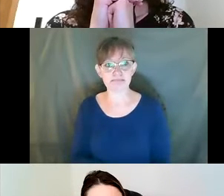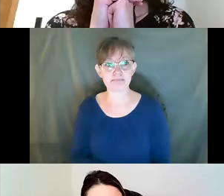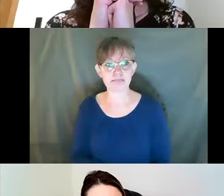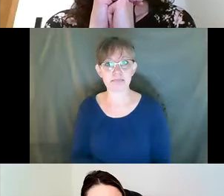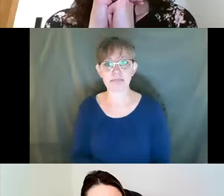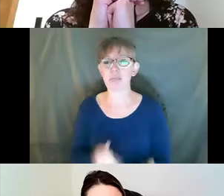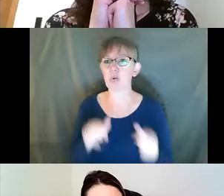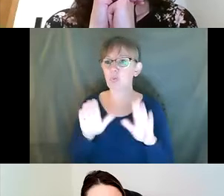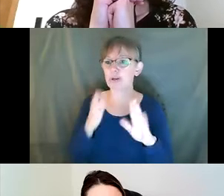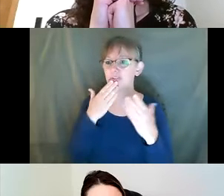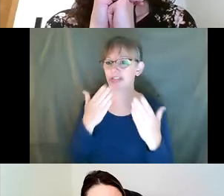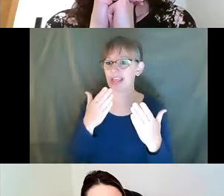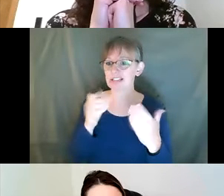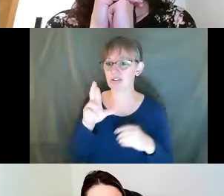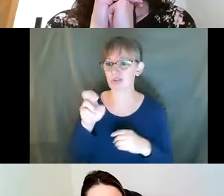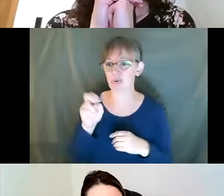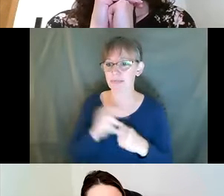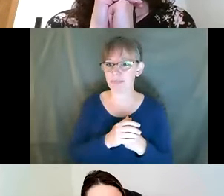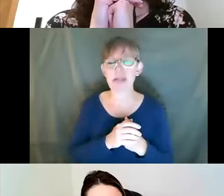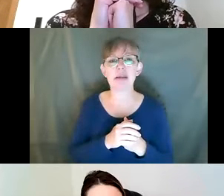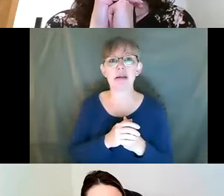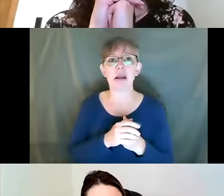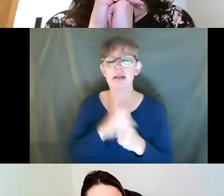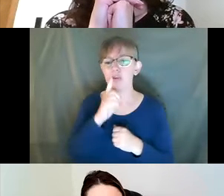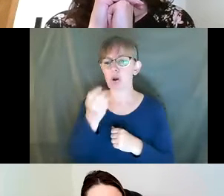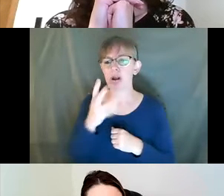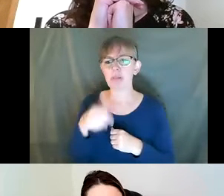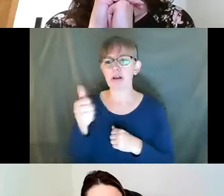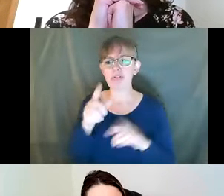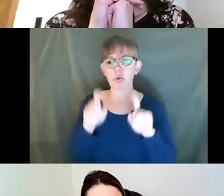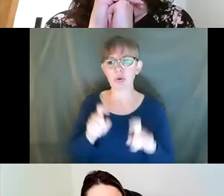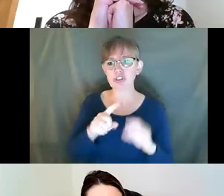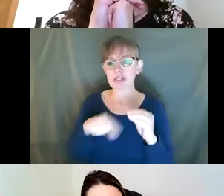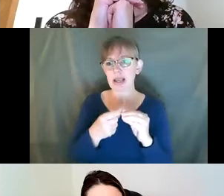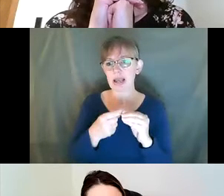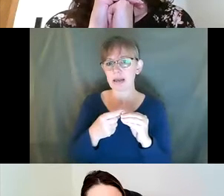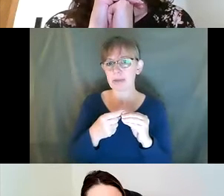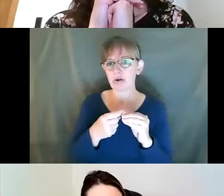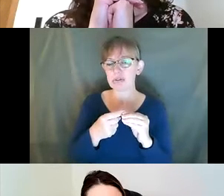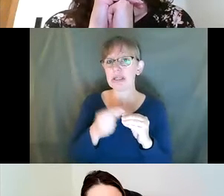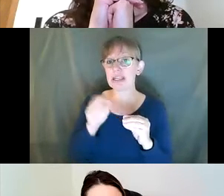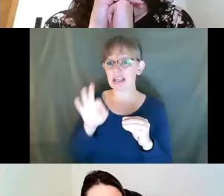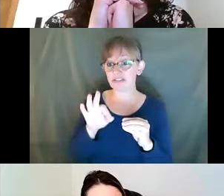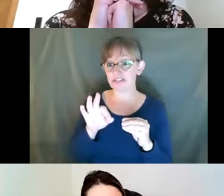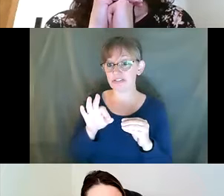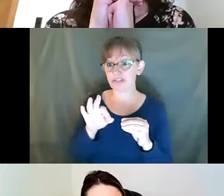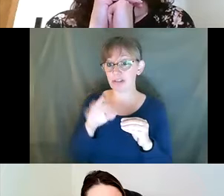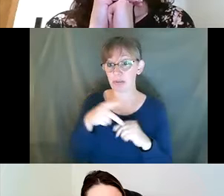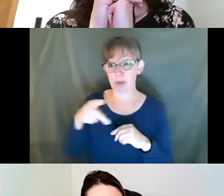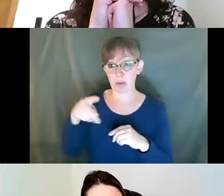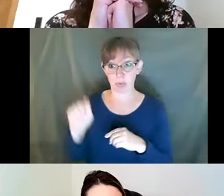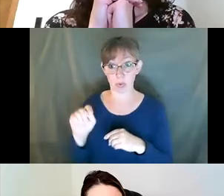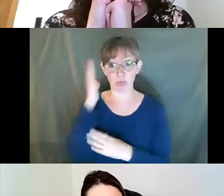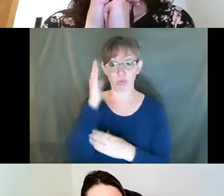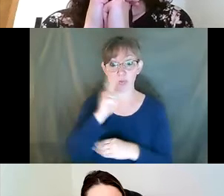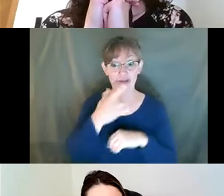Wonderful, thanks. We have a couple of questions asking if the PowerPoint and resources will be made available. If it's okay with you, Meg, I can go ahead